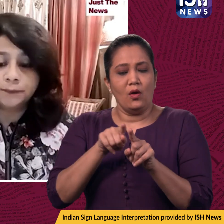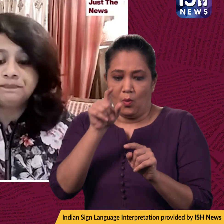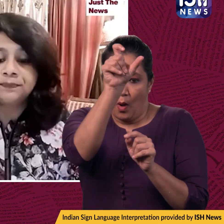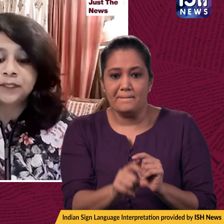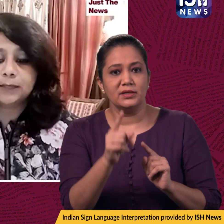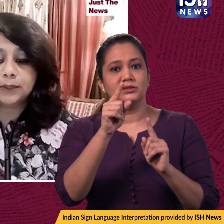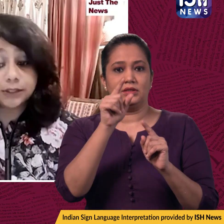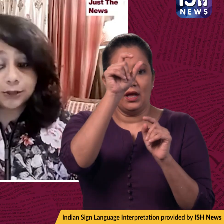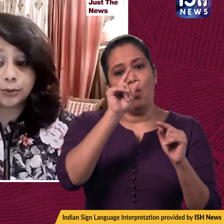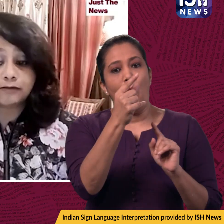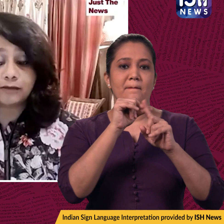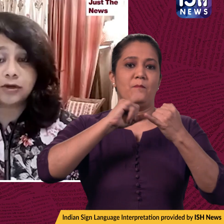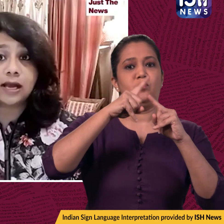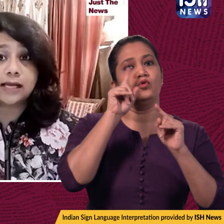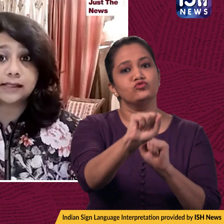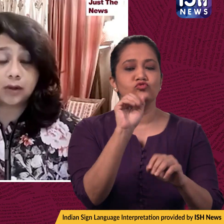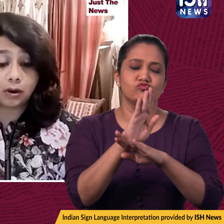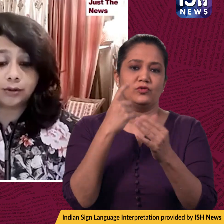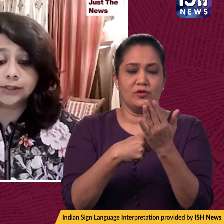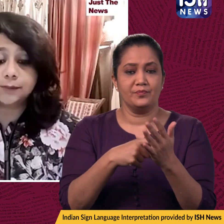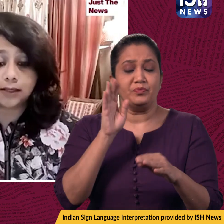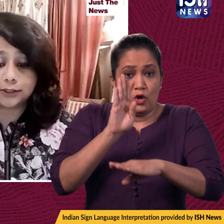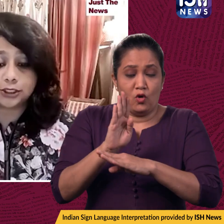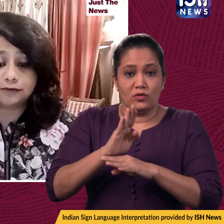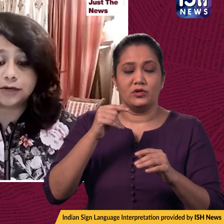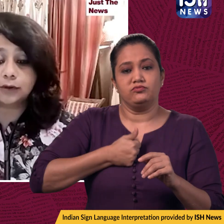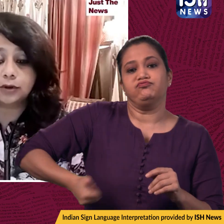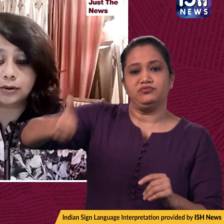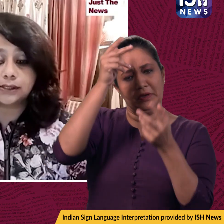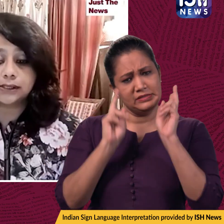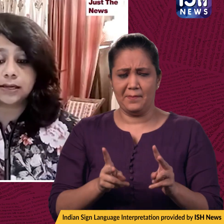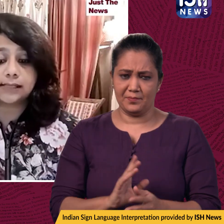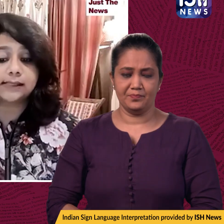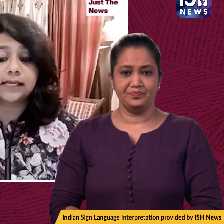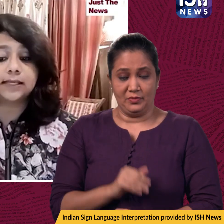post rule. He will continue, however, as the Congress party chief. Now,